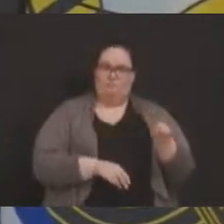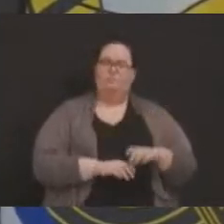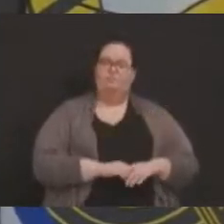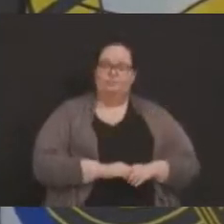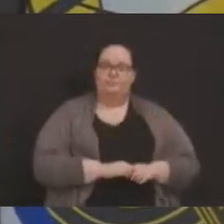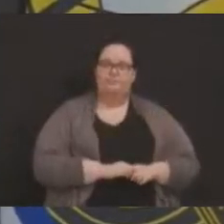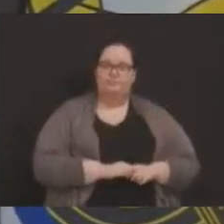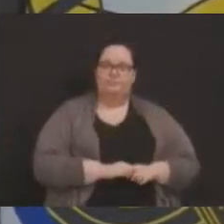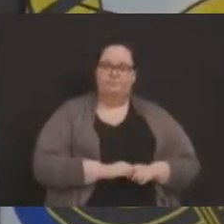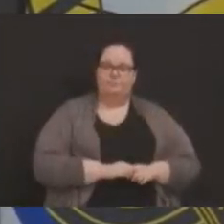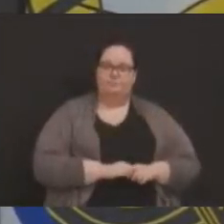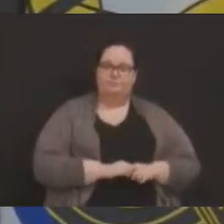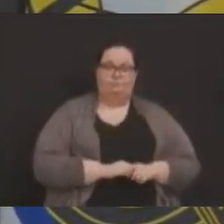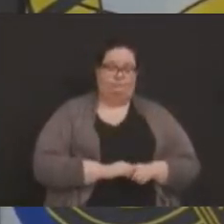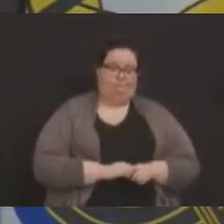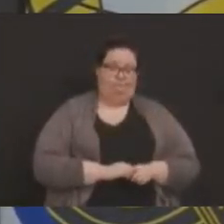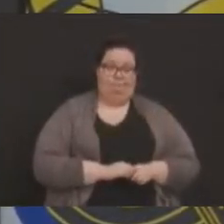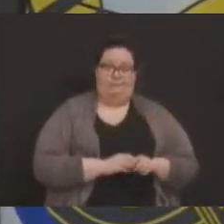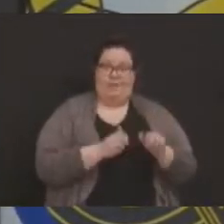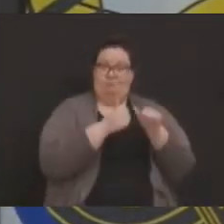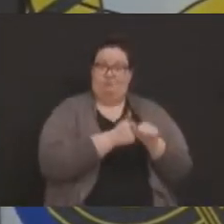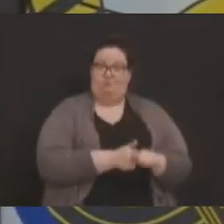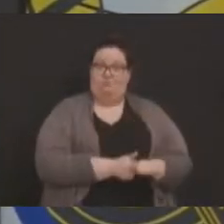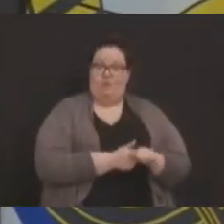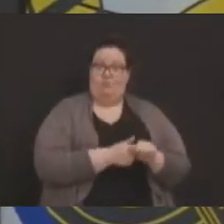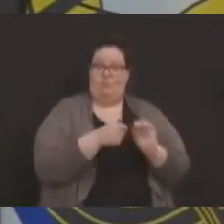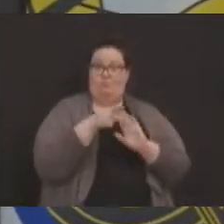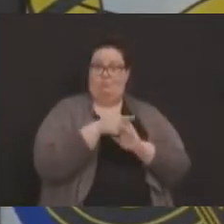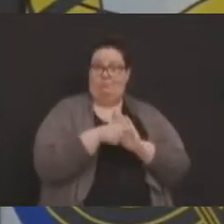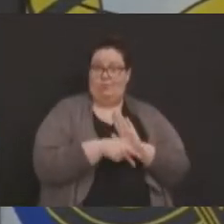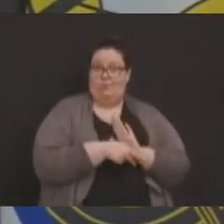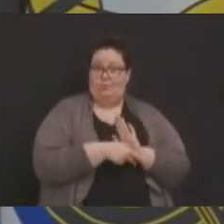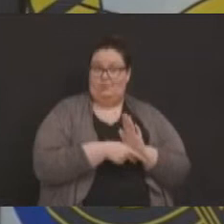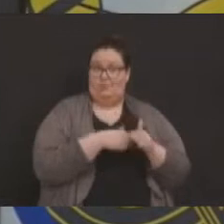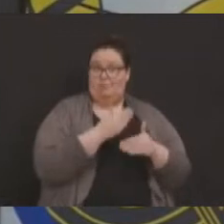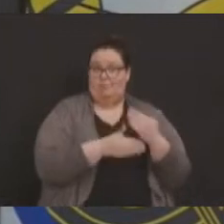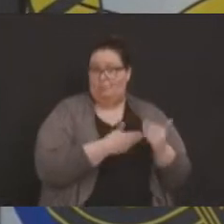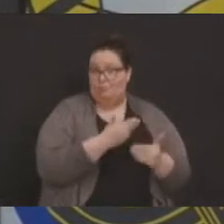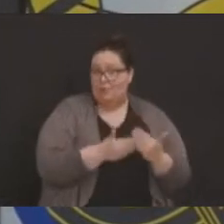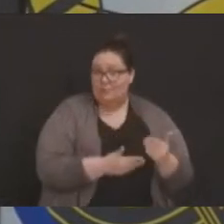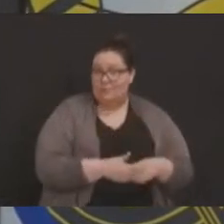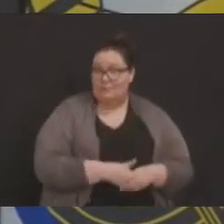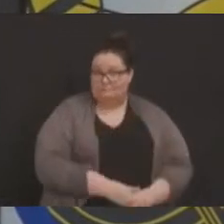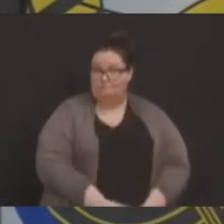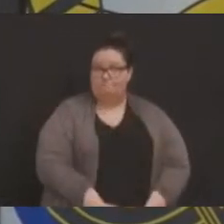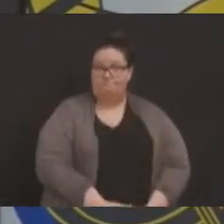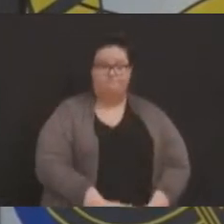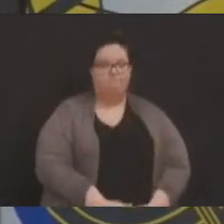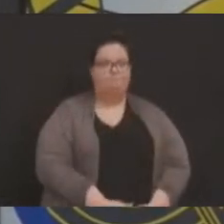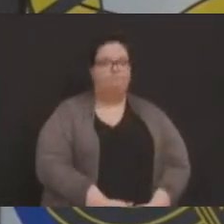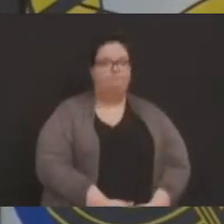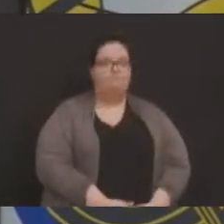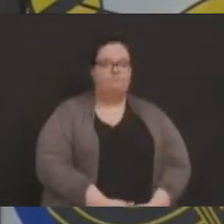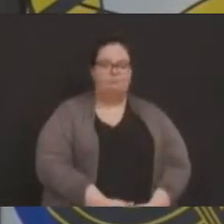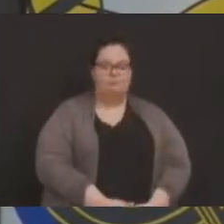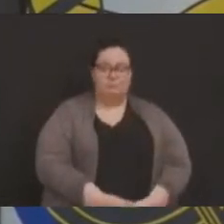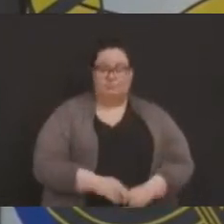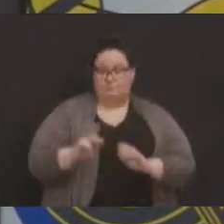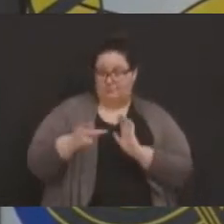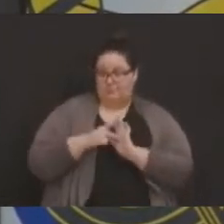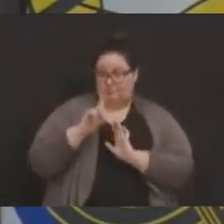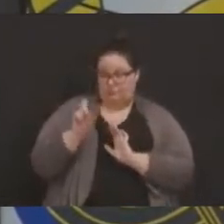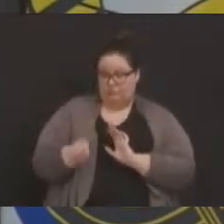Ms. Sturgeon, do you have a follow-up? Yes. I just wanted to know, Dr. Russell, if there's any scientific data